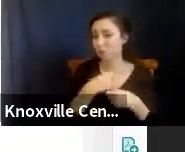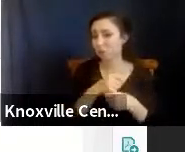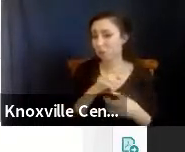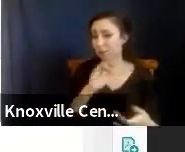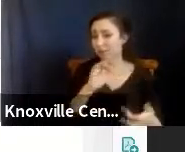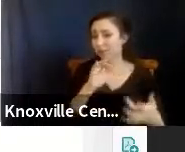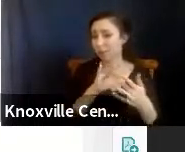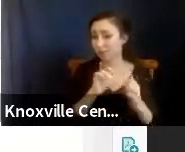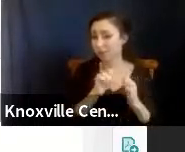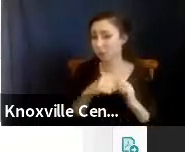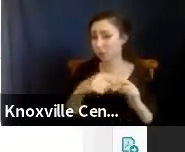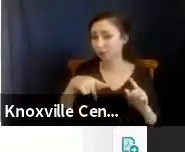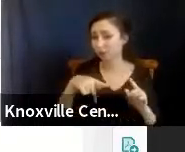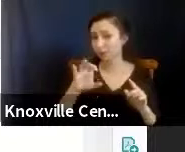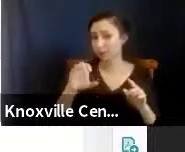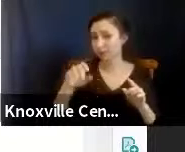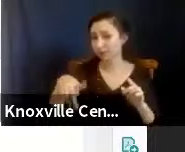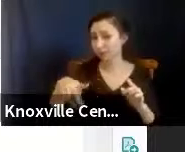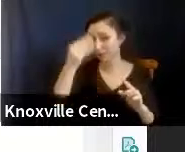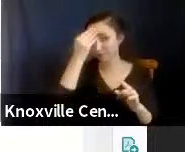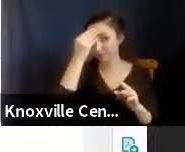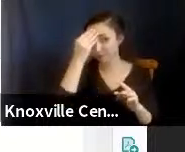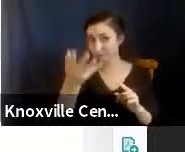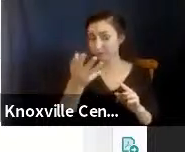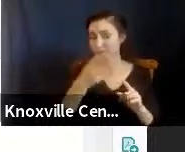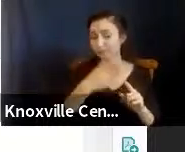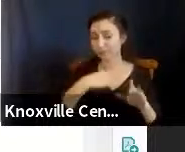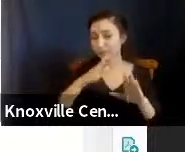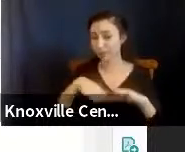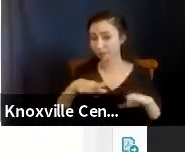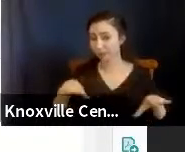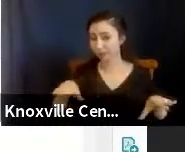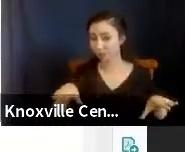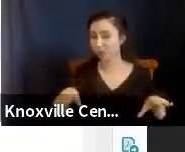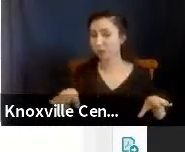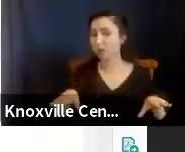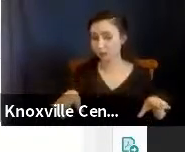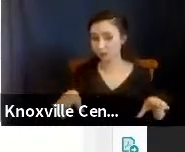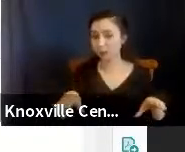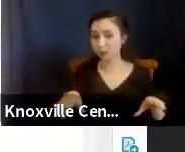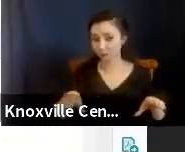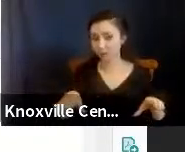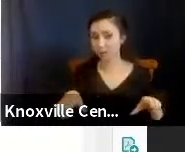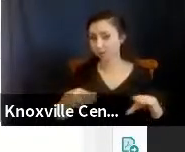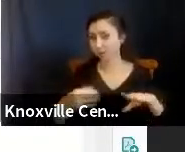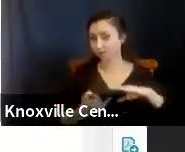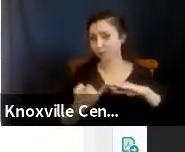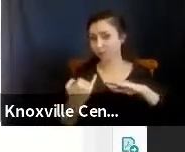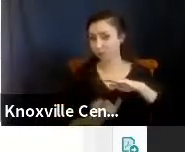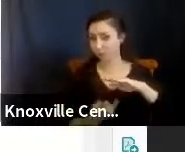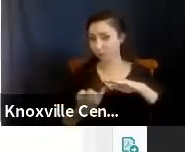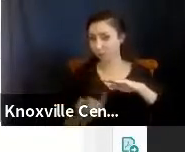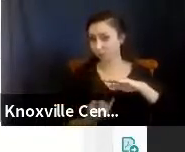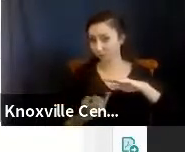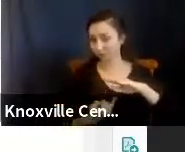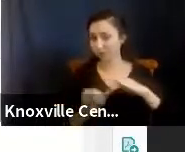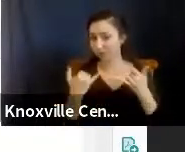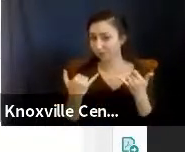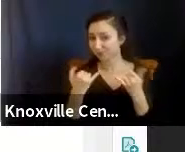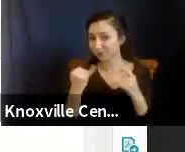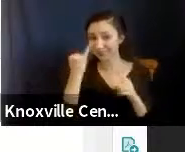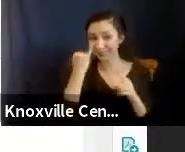contact with their PCP to let them know that their child is in quarantine, and if they